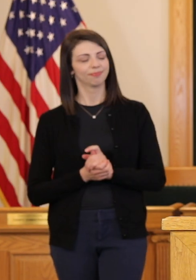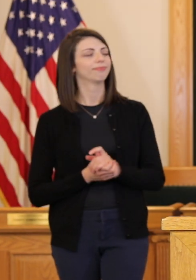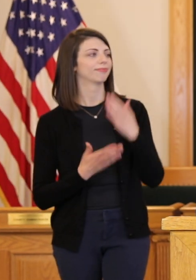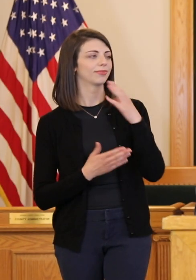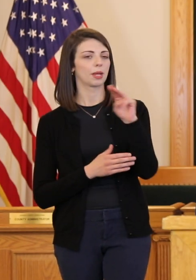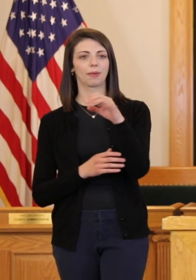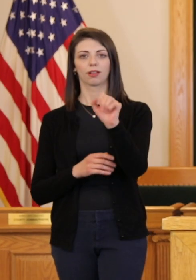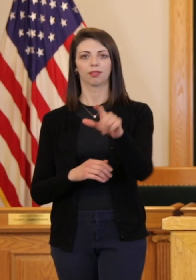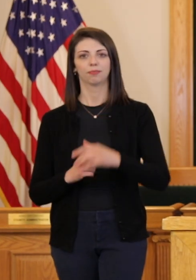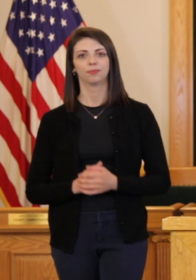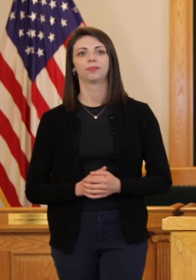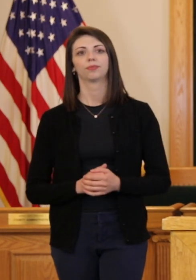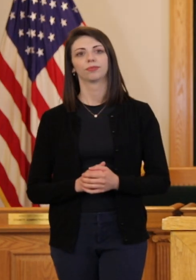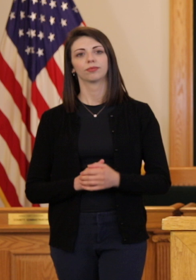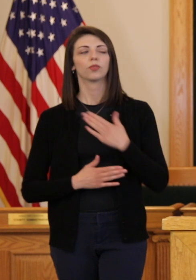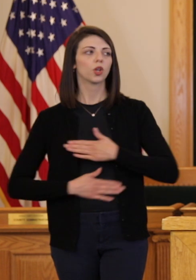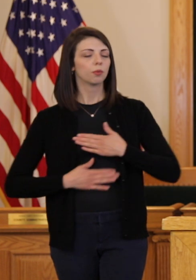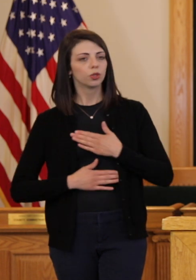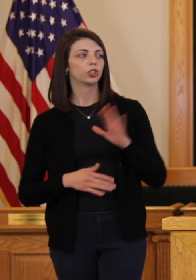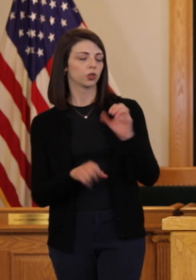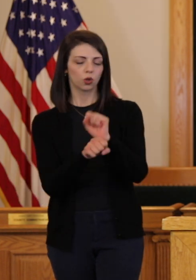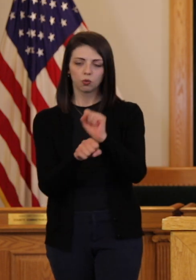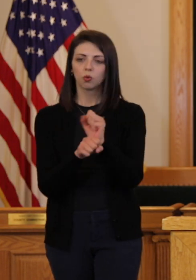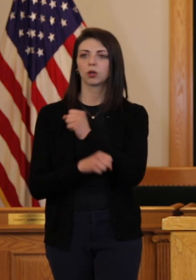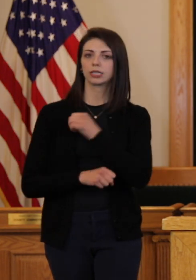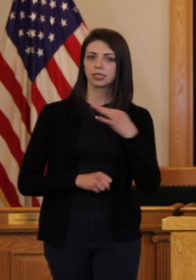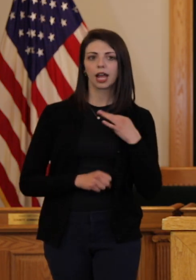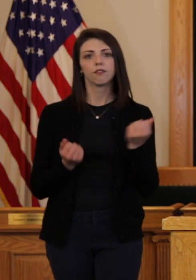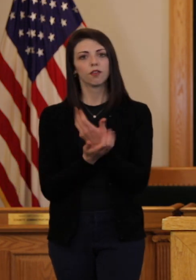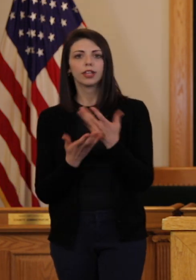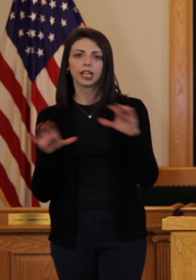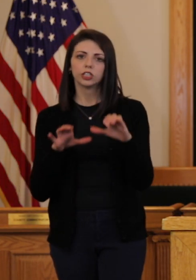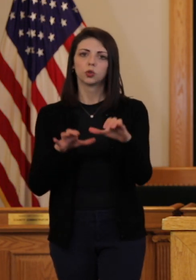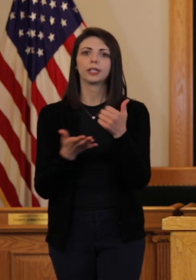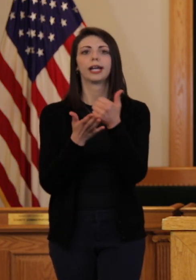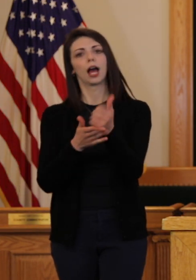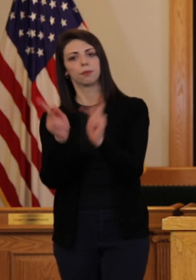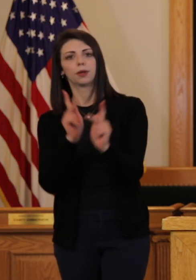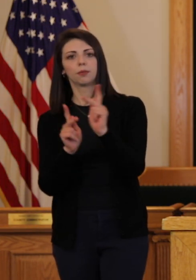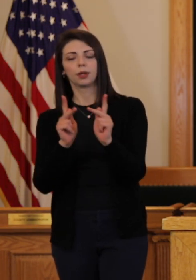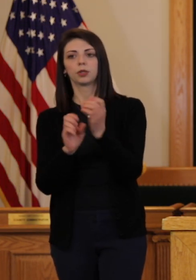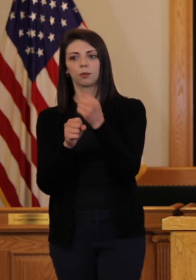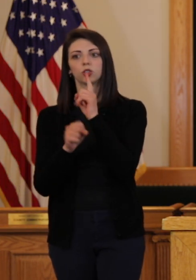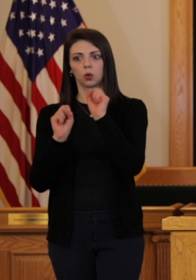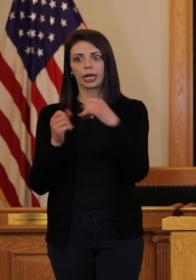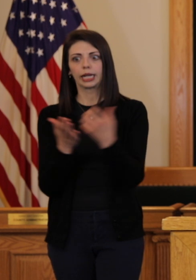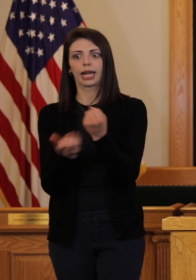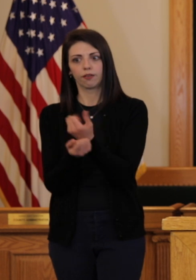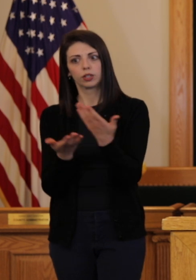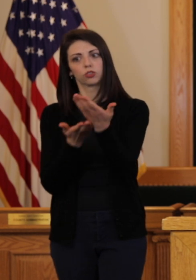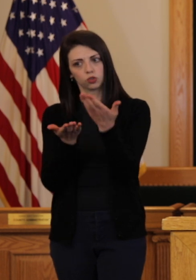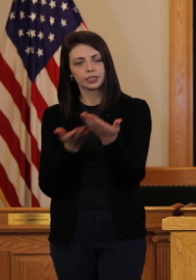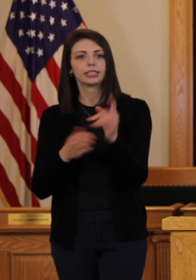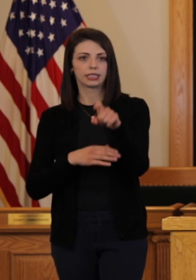Thank you, Michael. We appreciate the work that you and your staff are doing to help our residents and businesses obtain the services they need. The fact that you